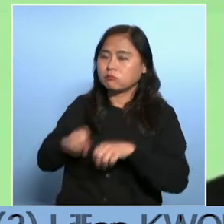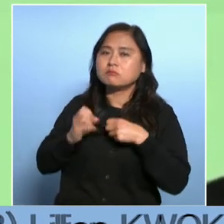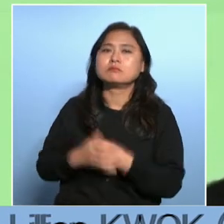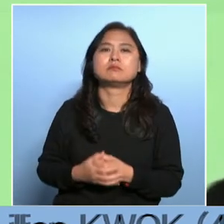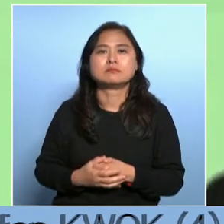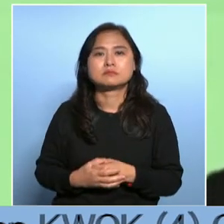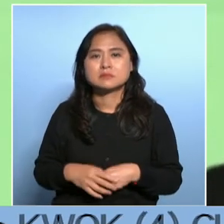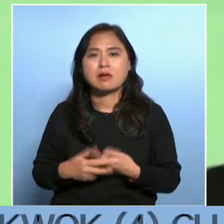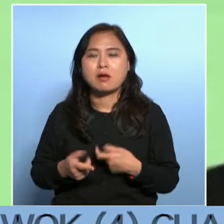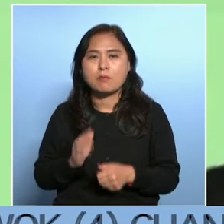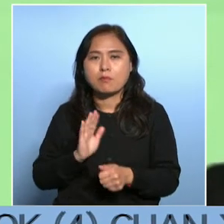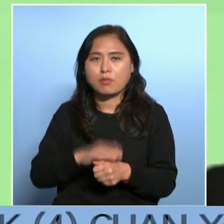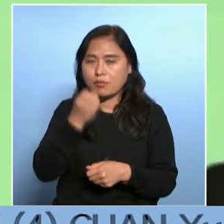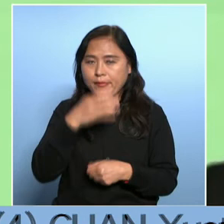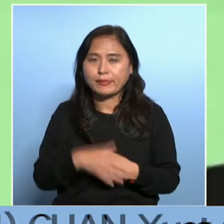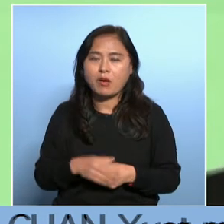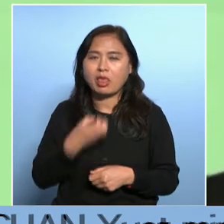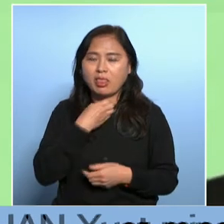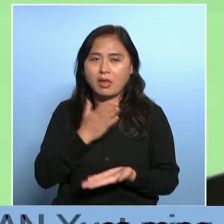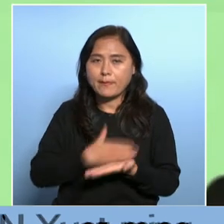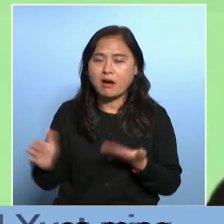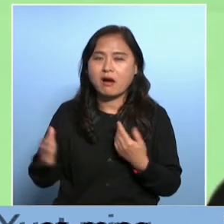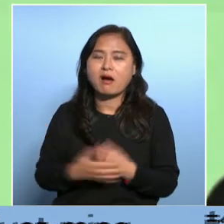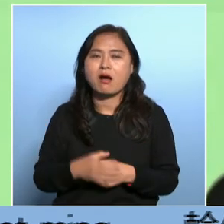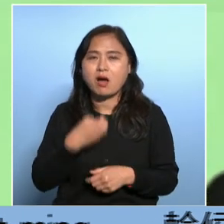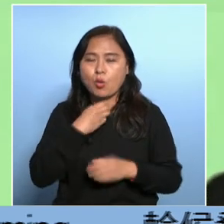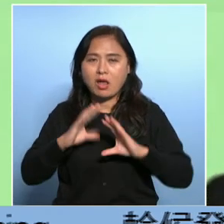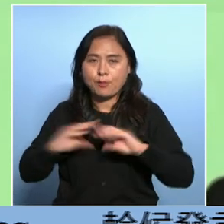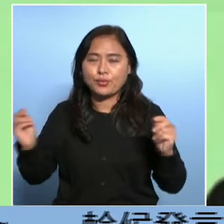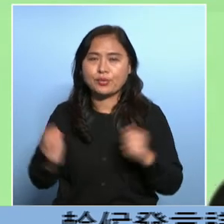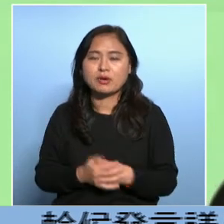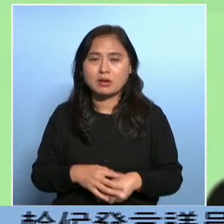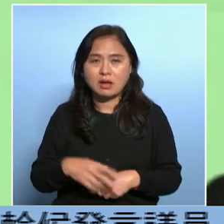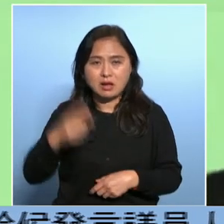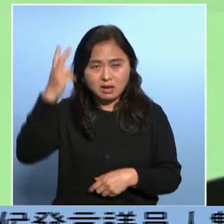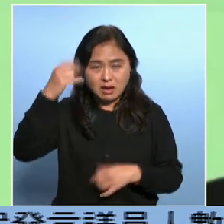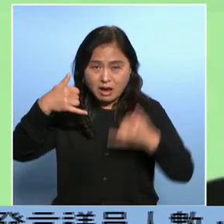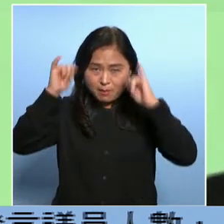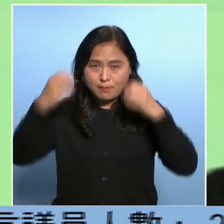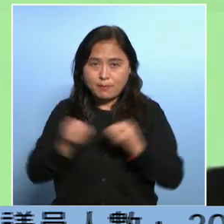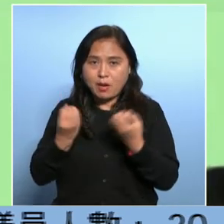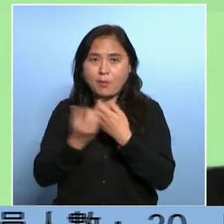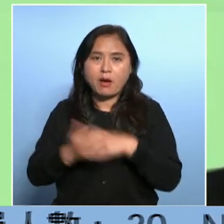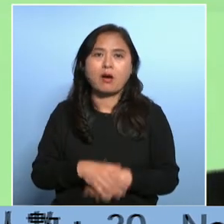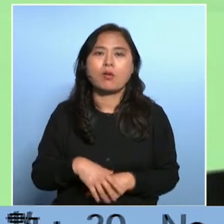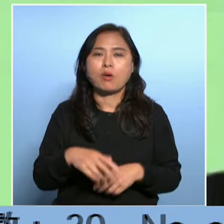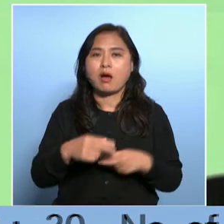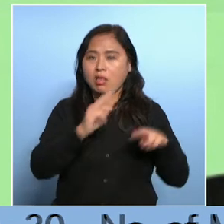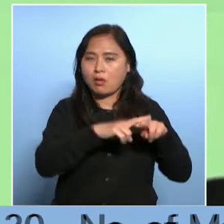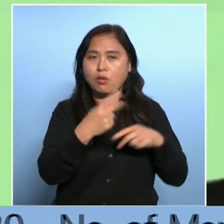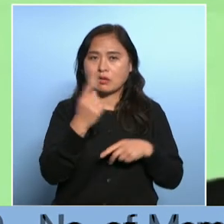has offered help so that we can handle the difficulties. In the face of